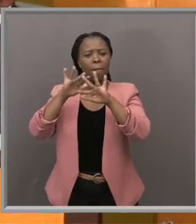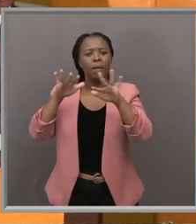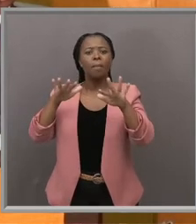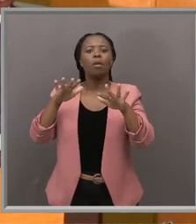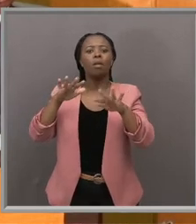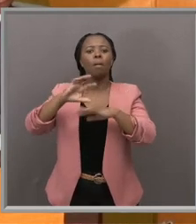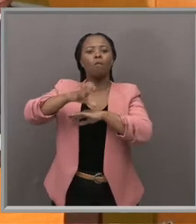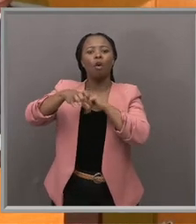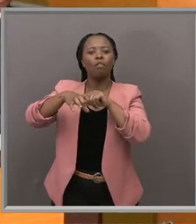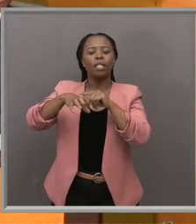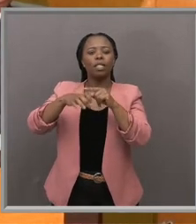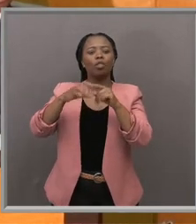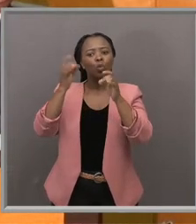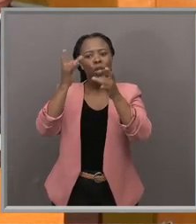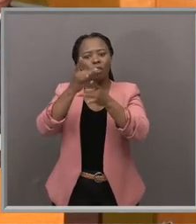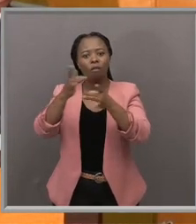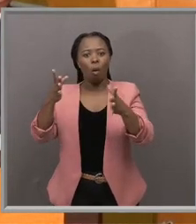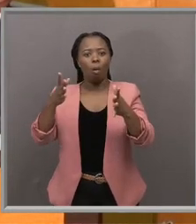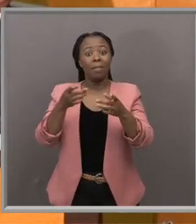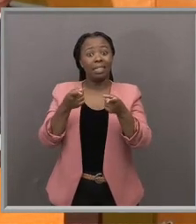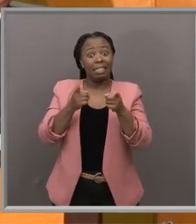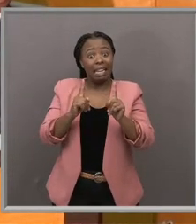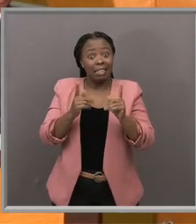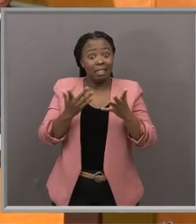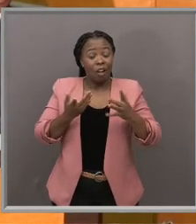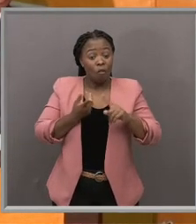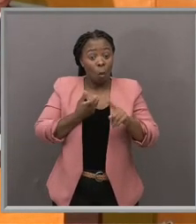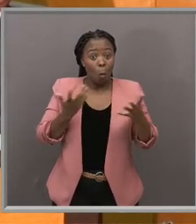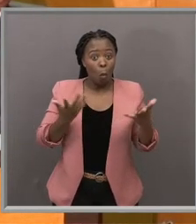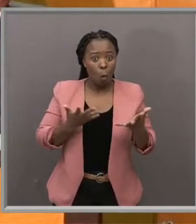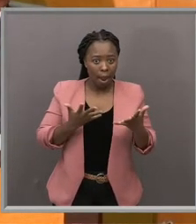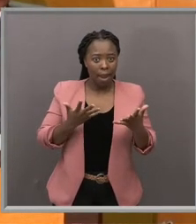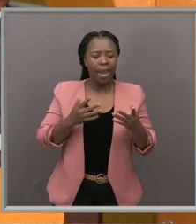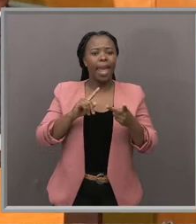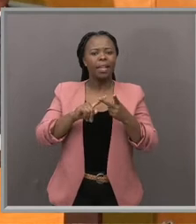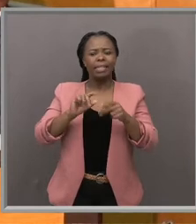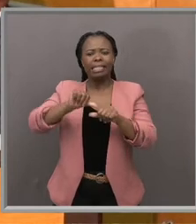the next step and where is the danger coming.